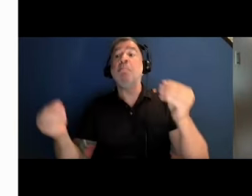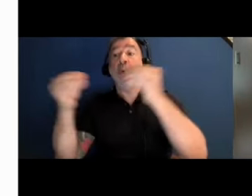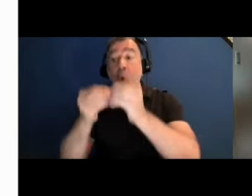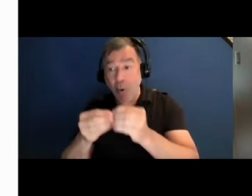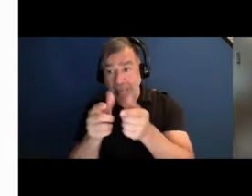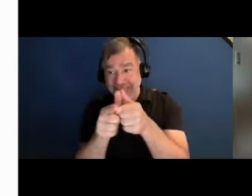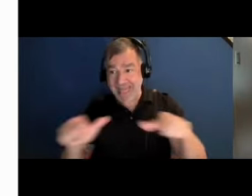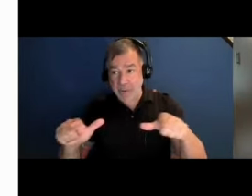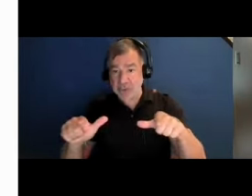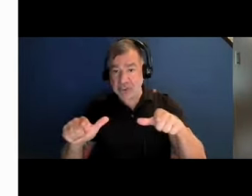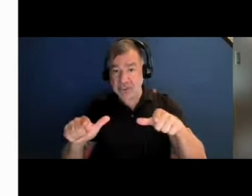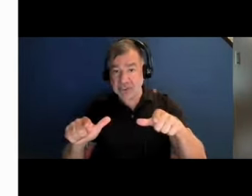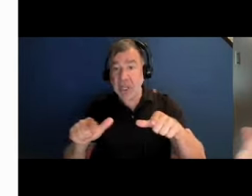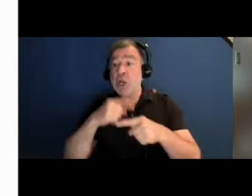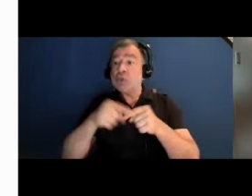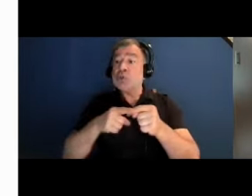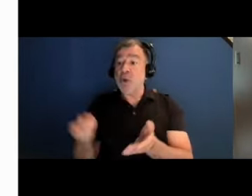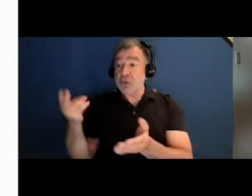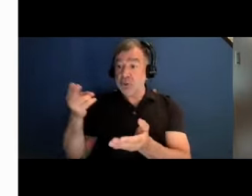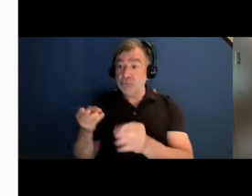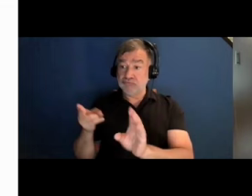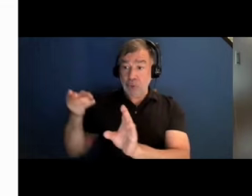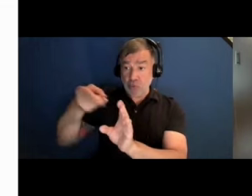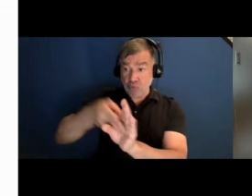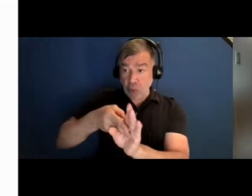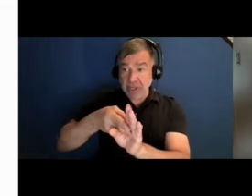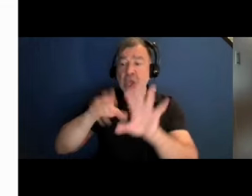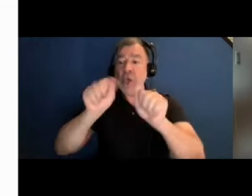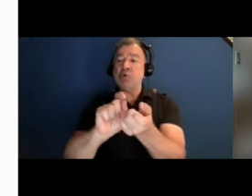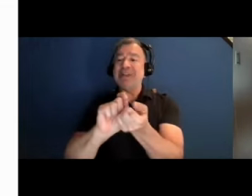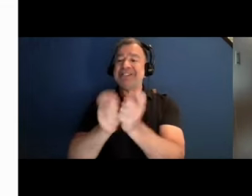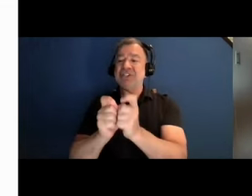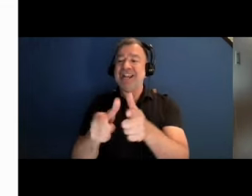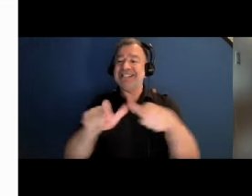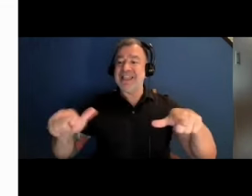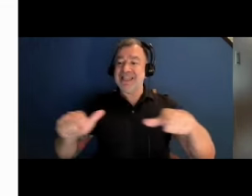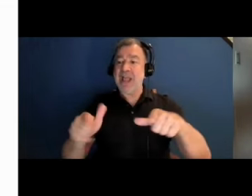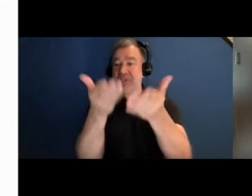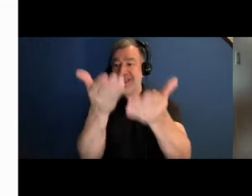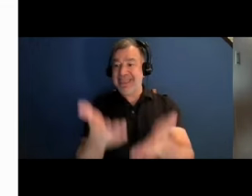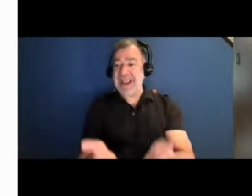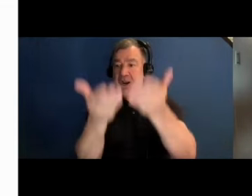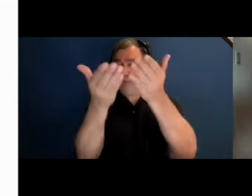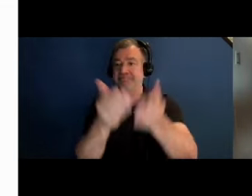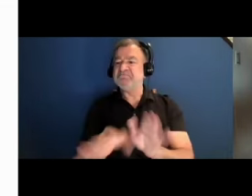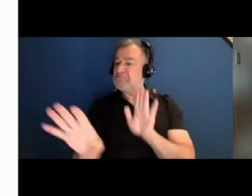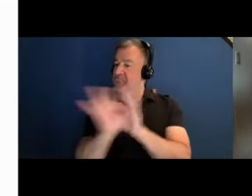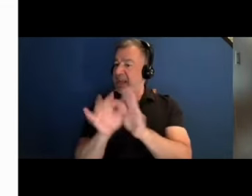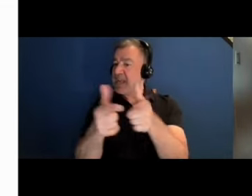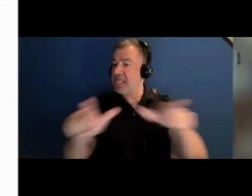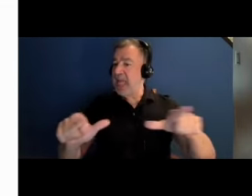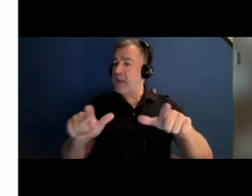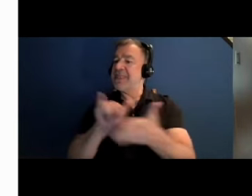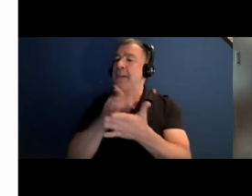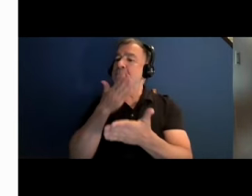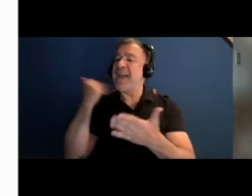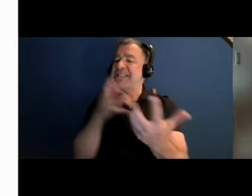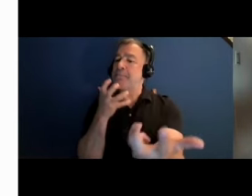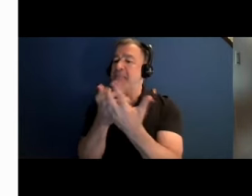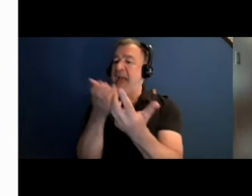right there on the screen when you're enrolling or when you're managing your account. If we could go to the next slide.